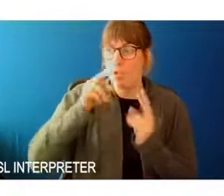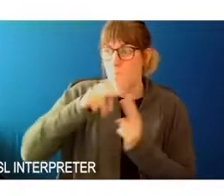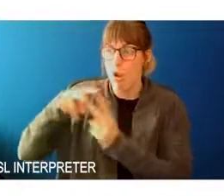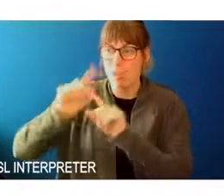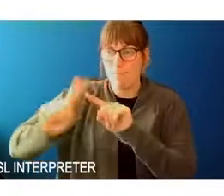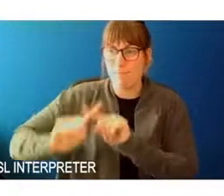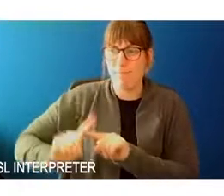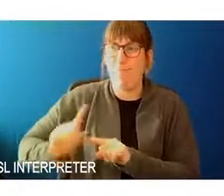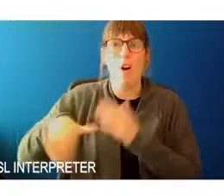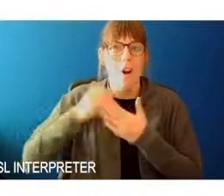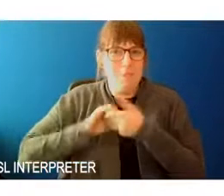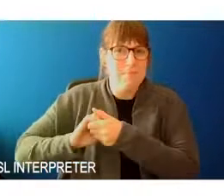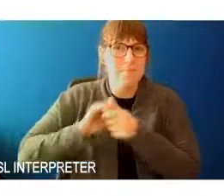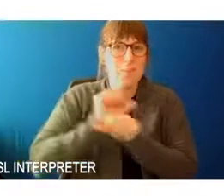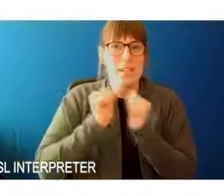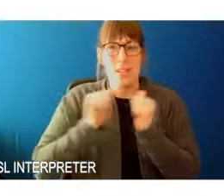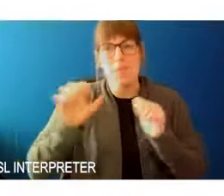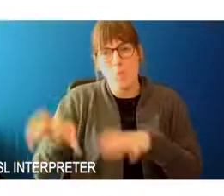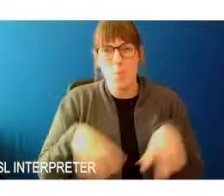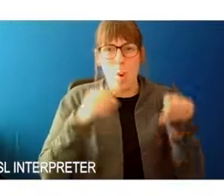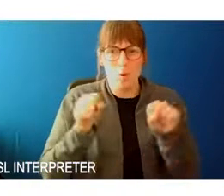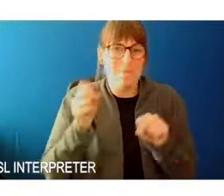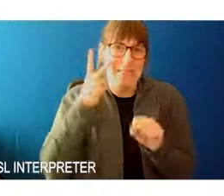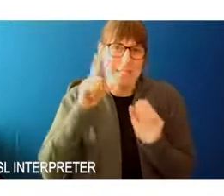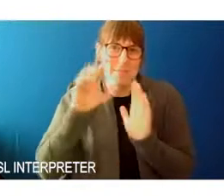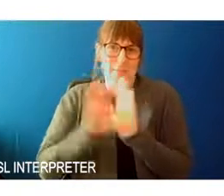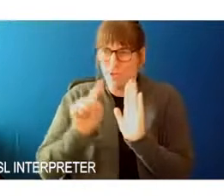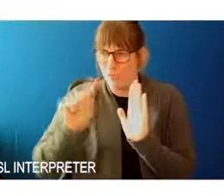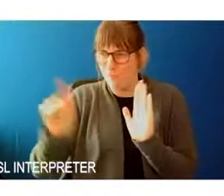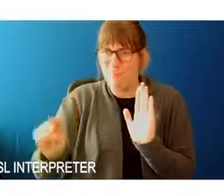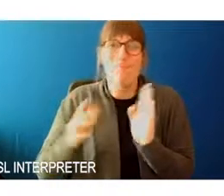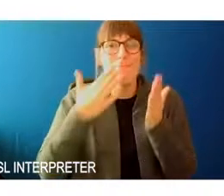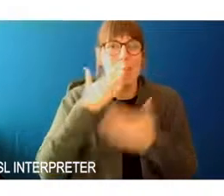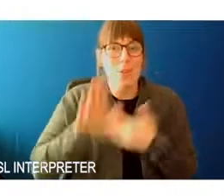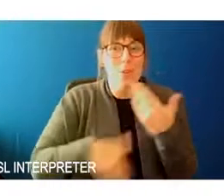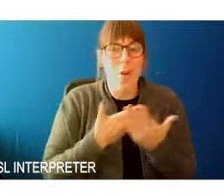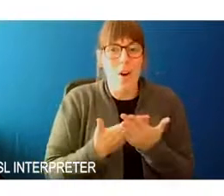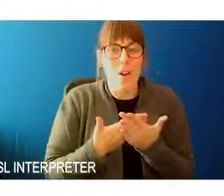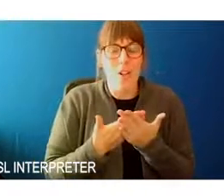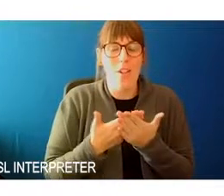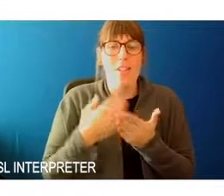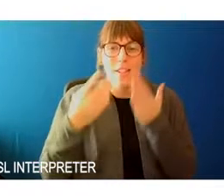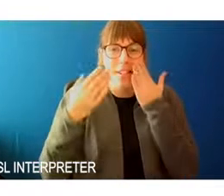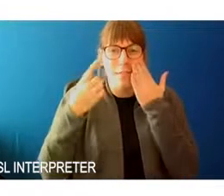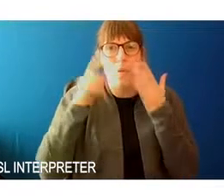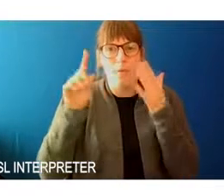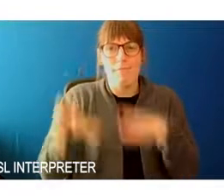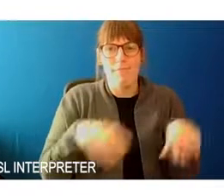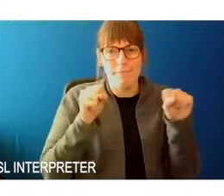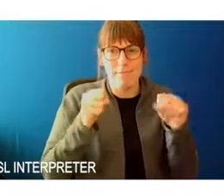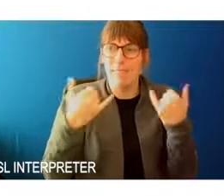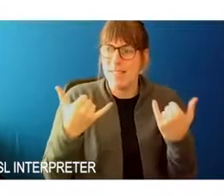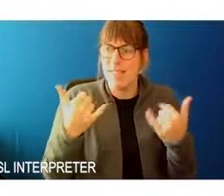are. And on behalf of all of the organizations that have worked together to put this on, you'll see the logos on the screen. I want to say thank you for